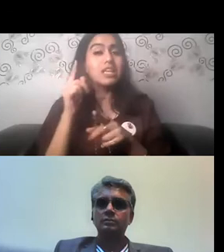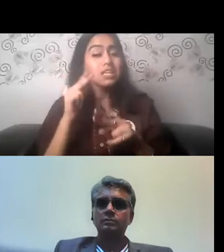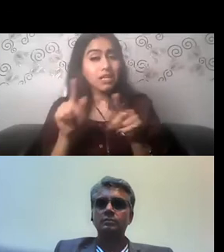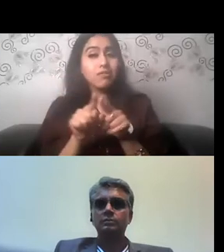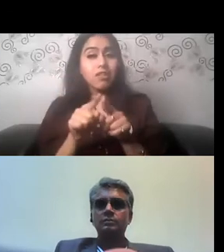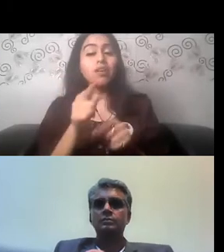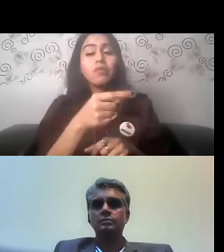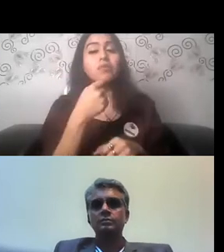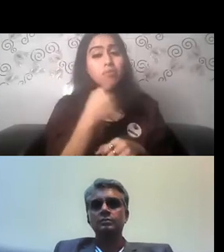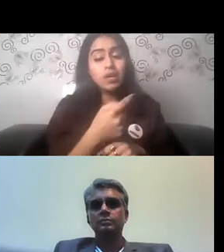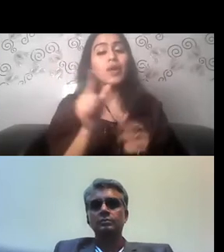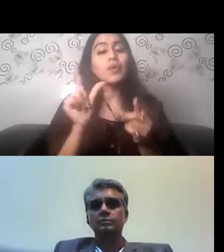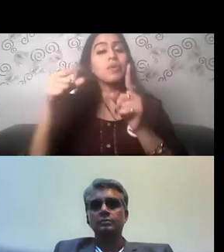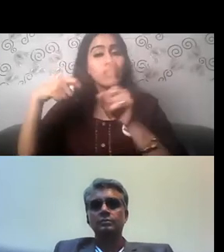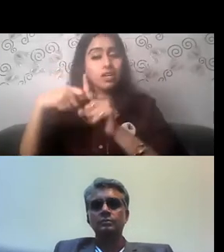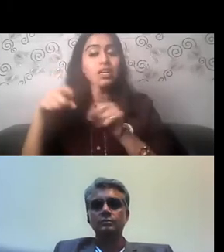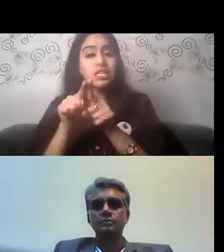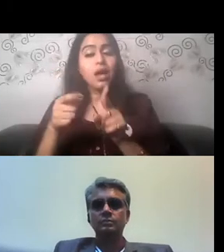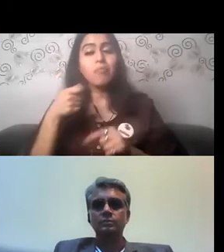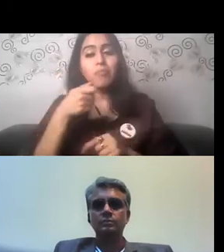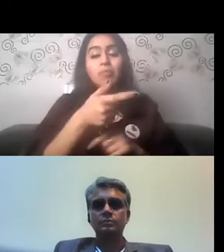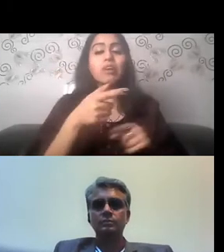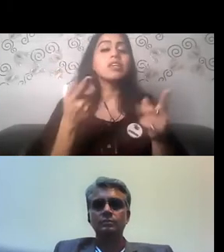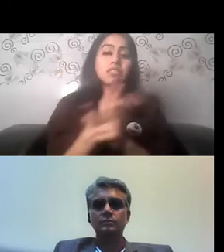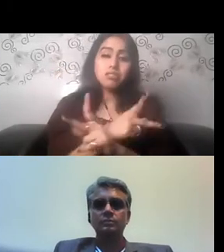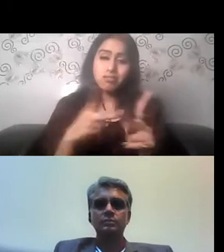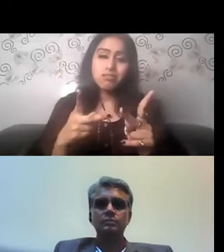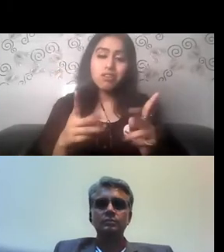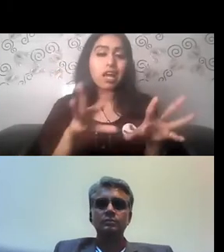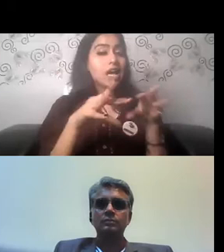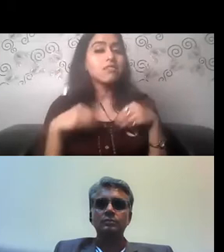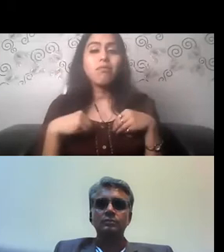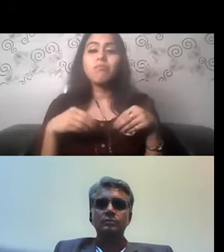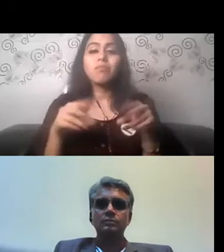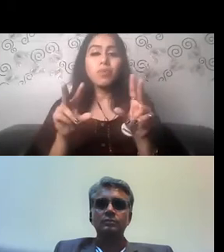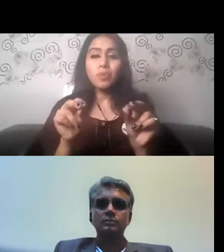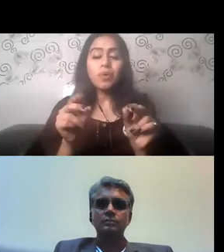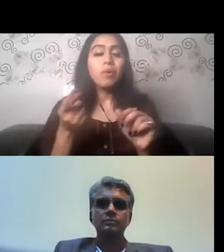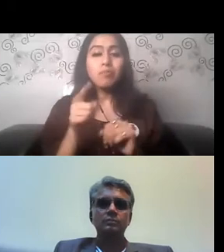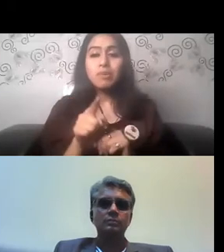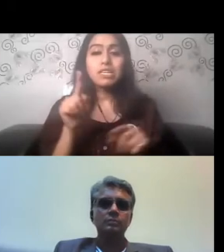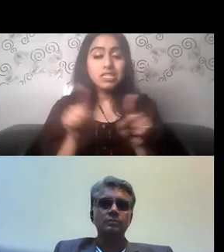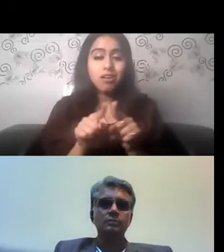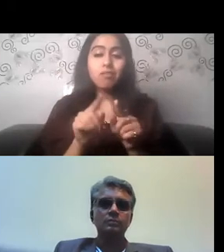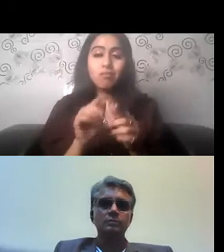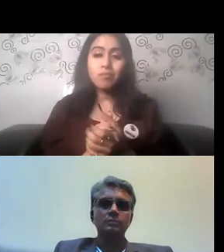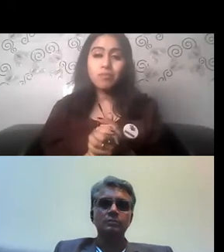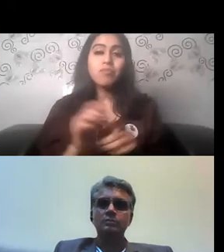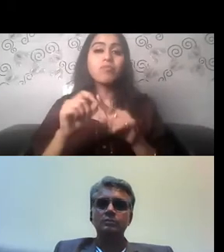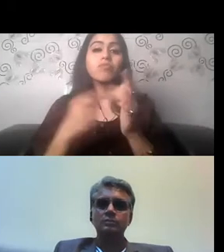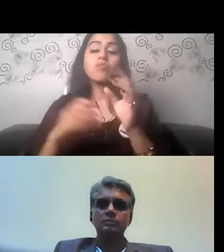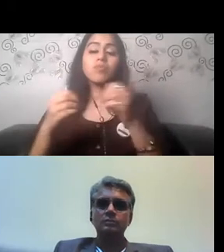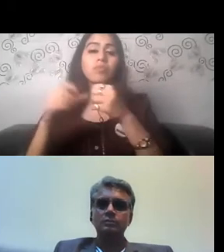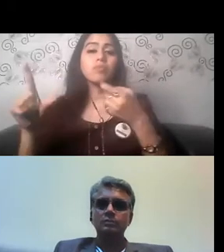culturally in the UK, that would be deemed not acceptable and also a bit odd, and probably there would be